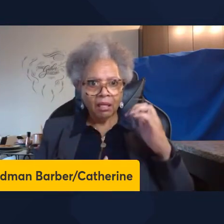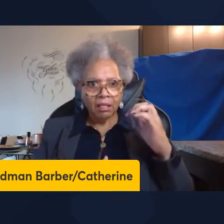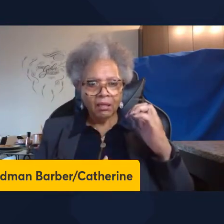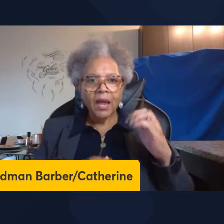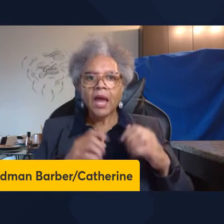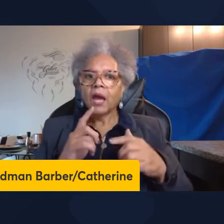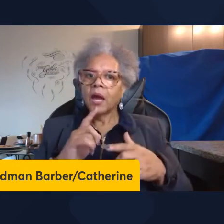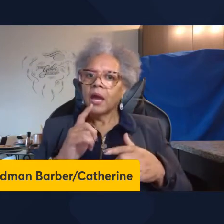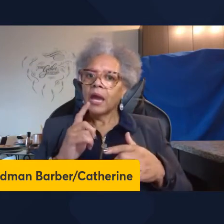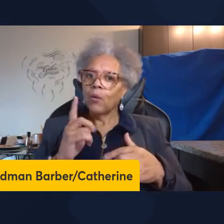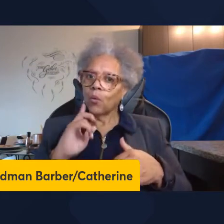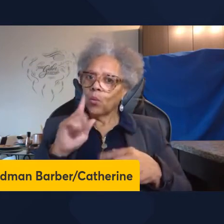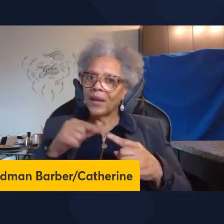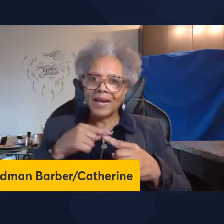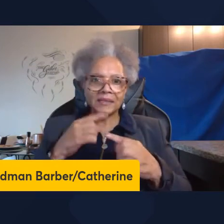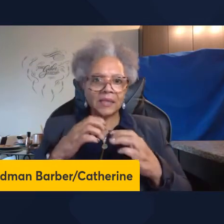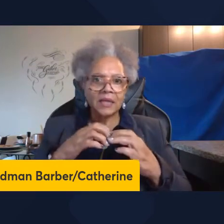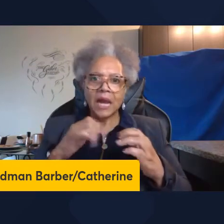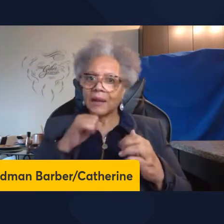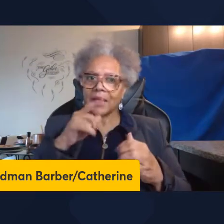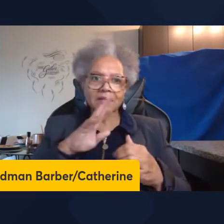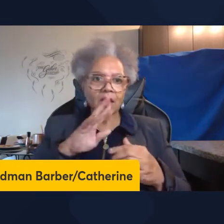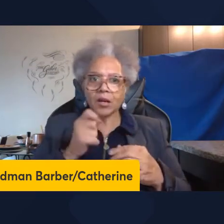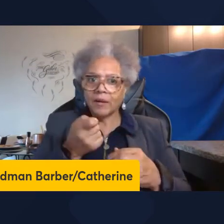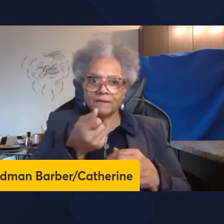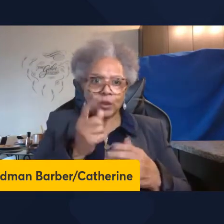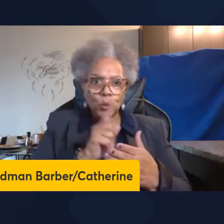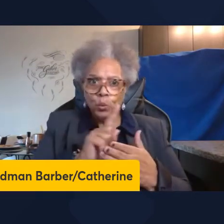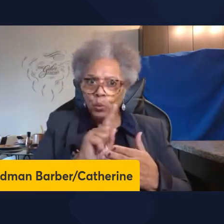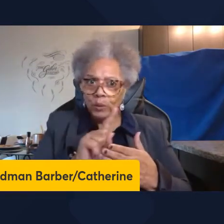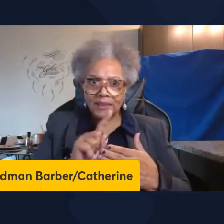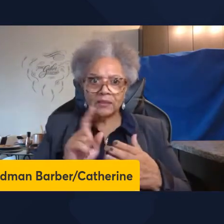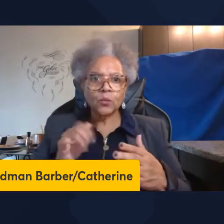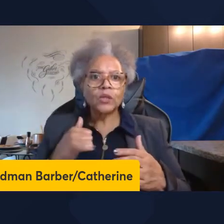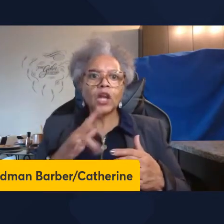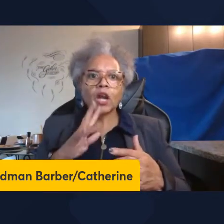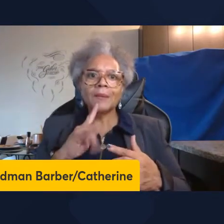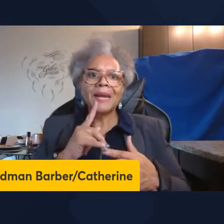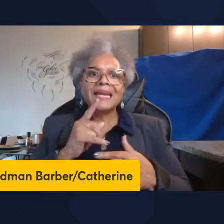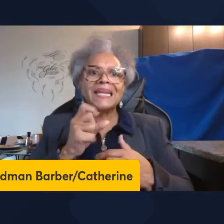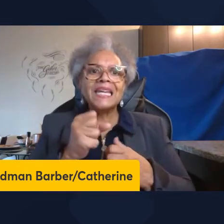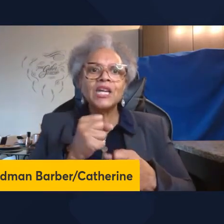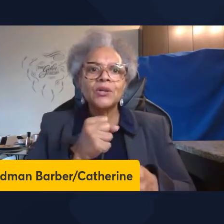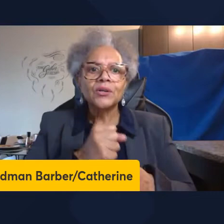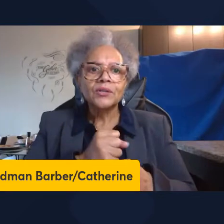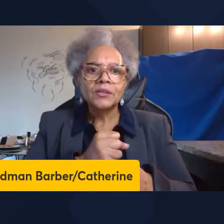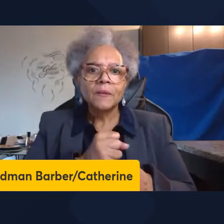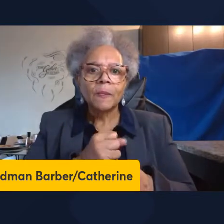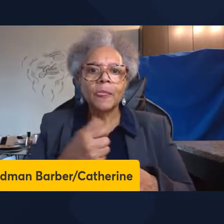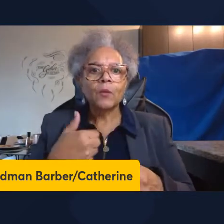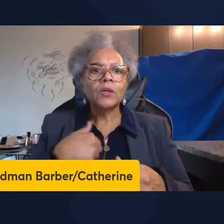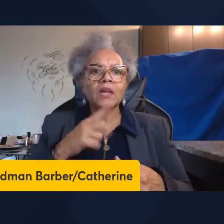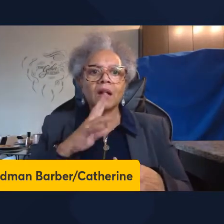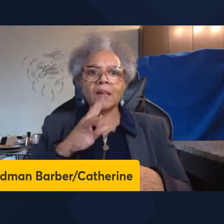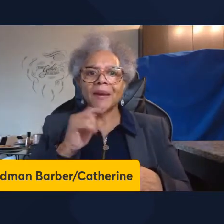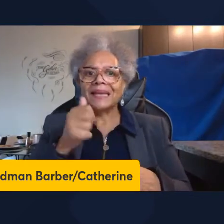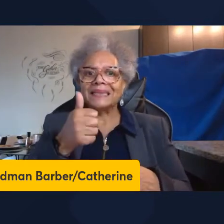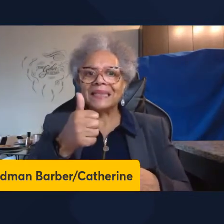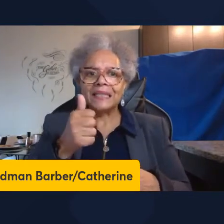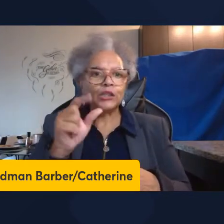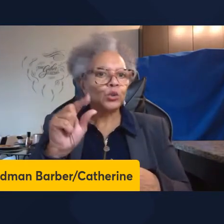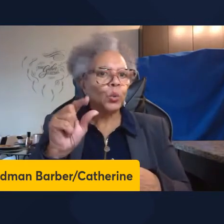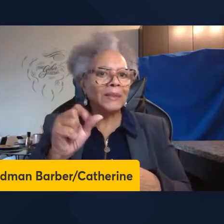I say there's a delay, I'm not talking about a few weeks. We're talking about years. We're talking about 10 years, sometimes